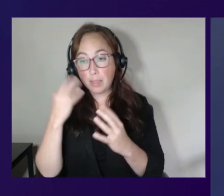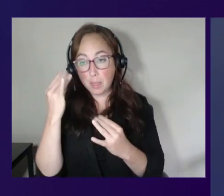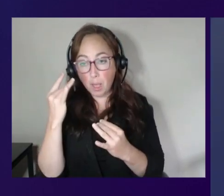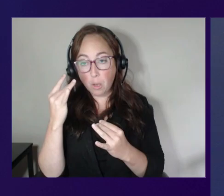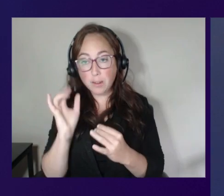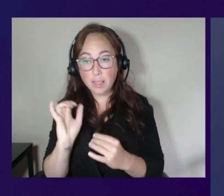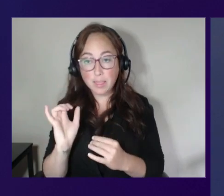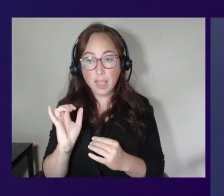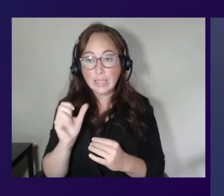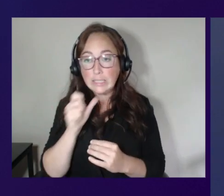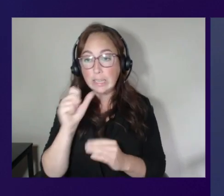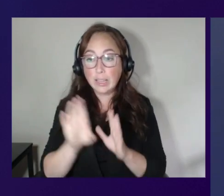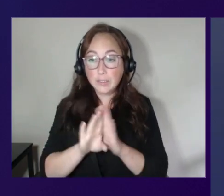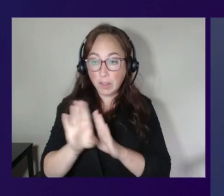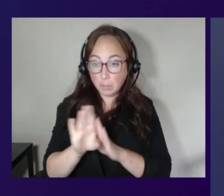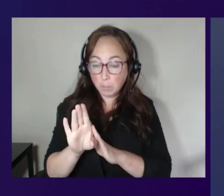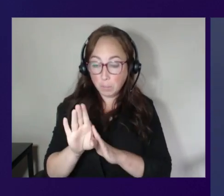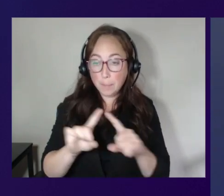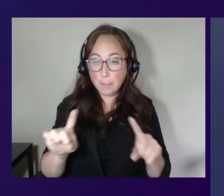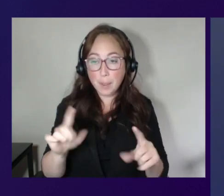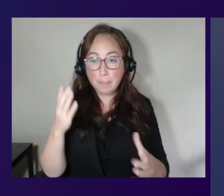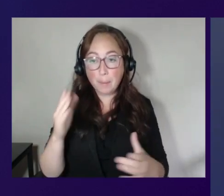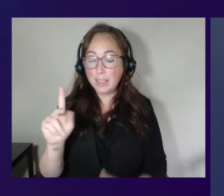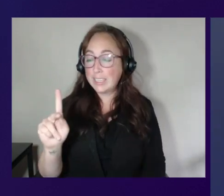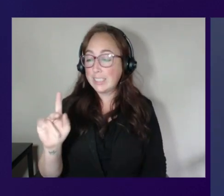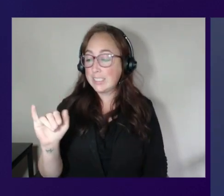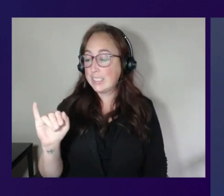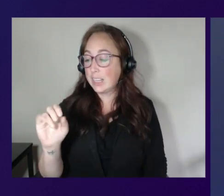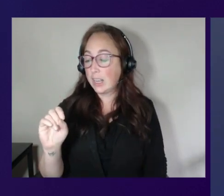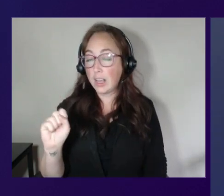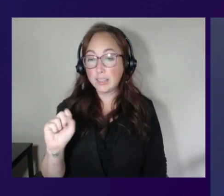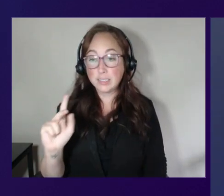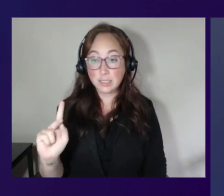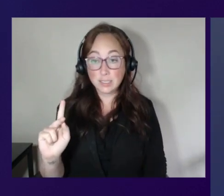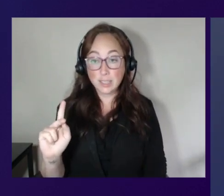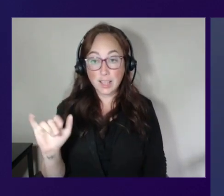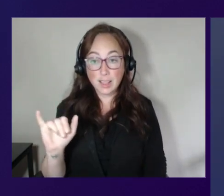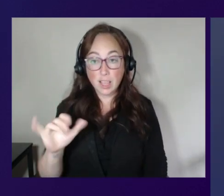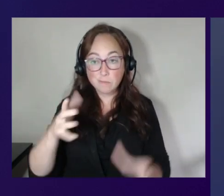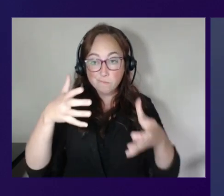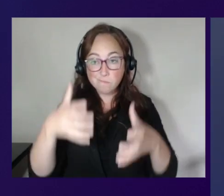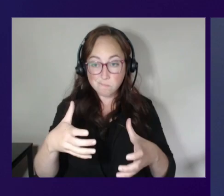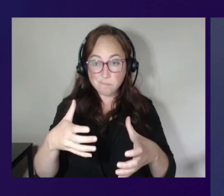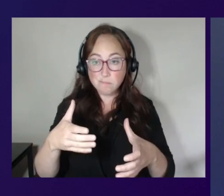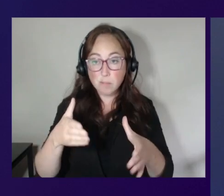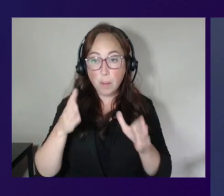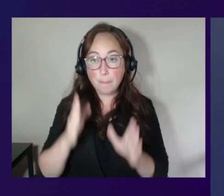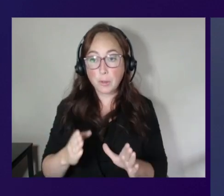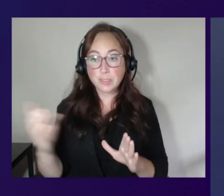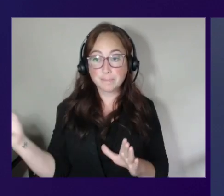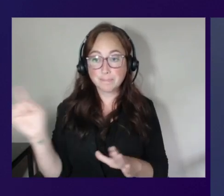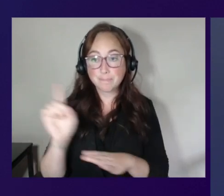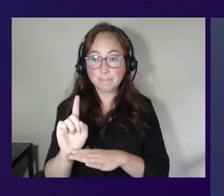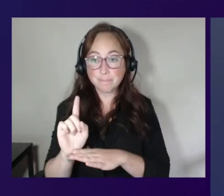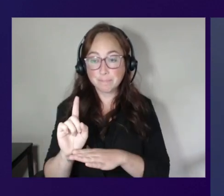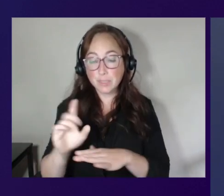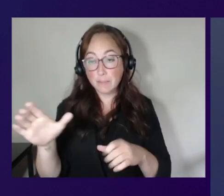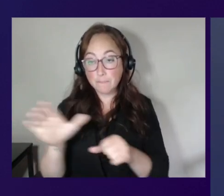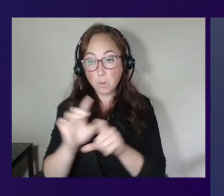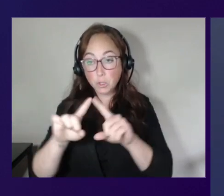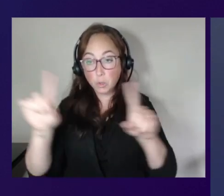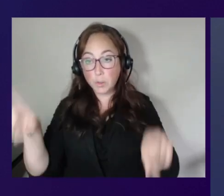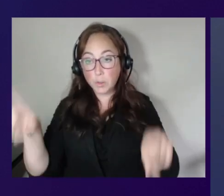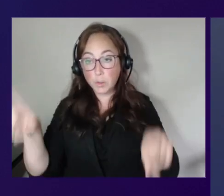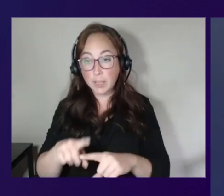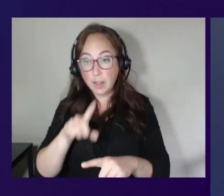not developer-wise, but maybe like a kiosk where someone comes up and it's maybe a full screen, but it really is a web application. They don't